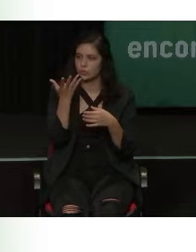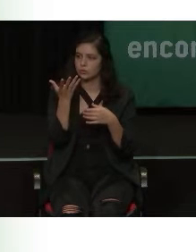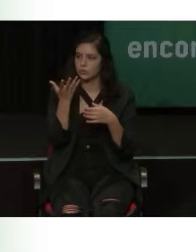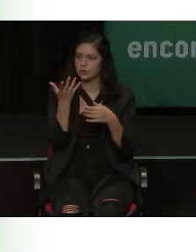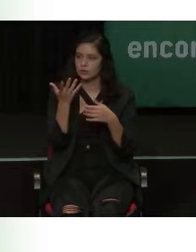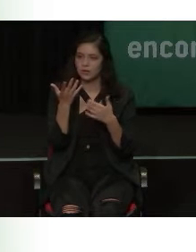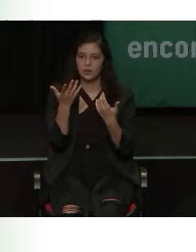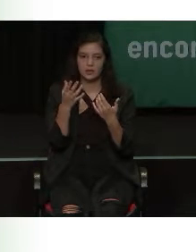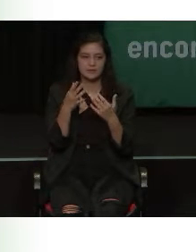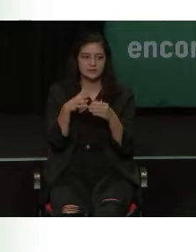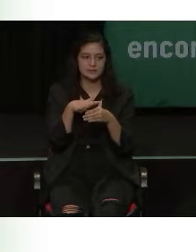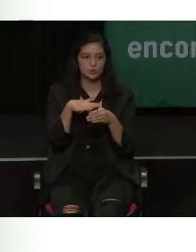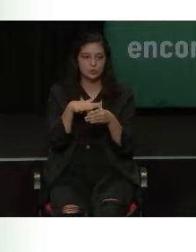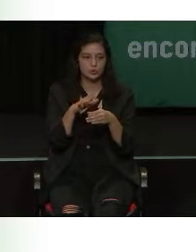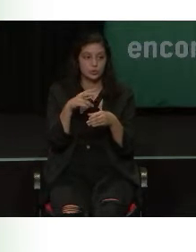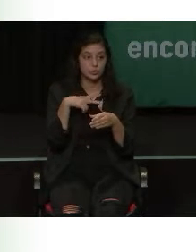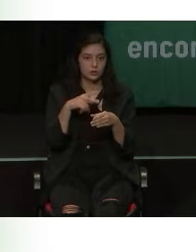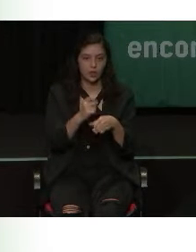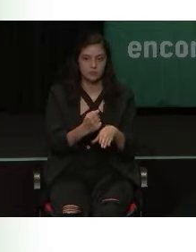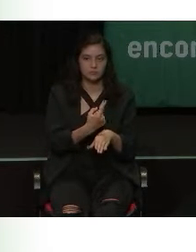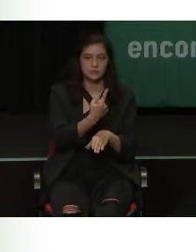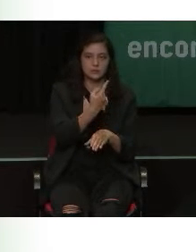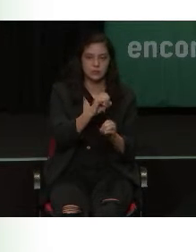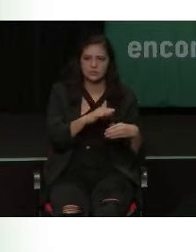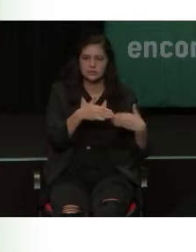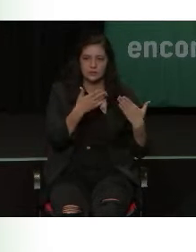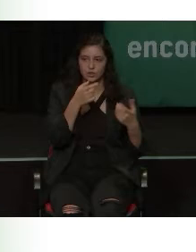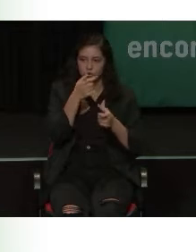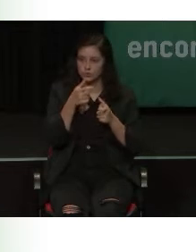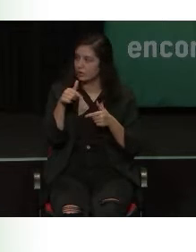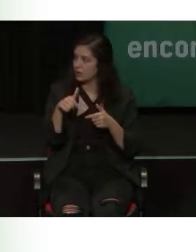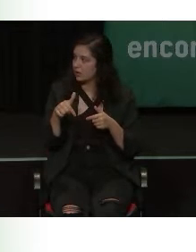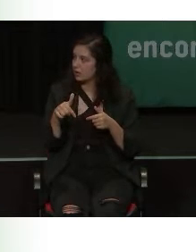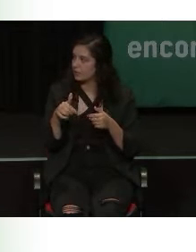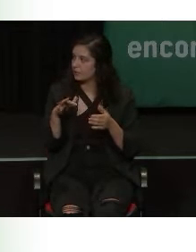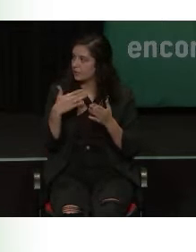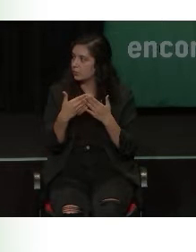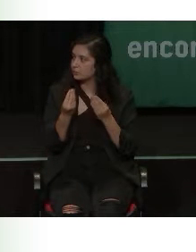lockdown, when we had the first cases in Portugal,